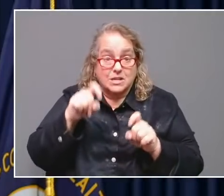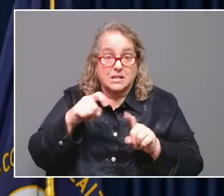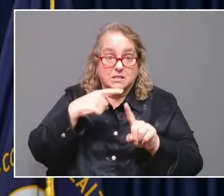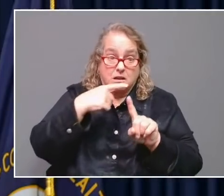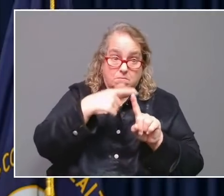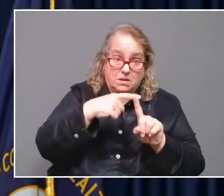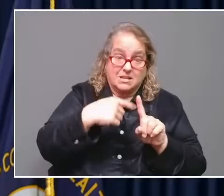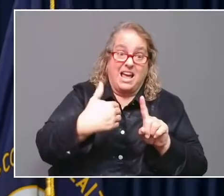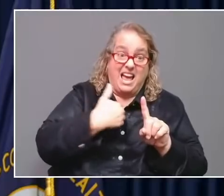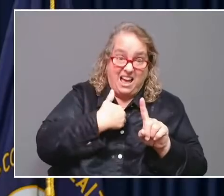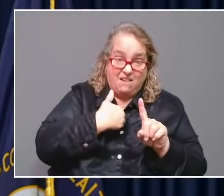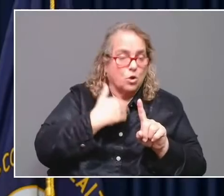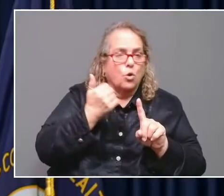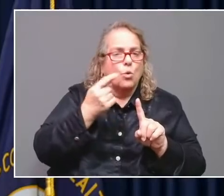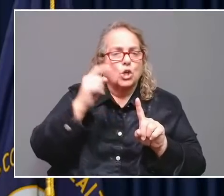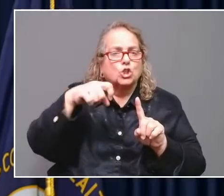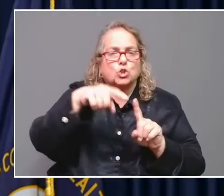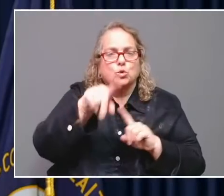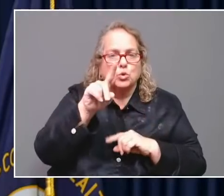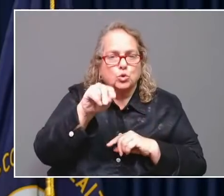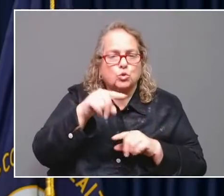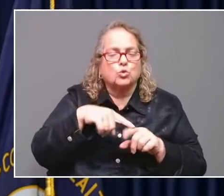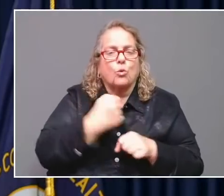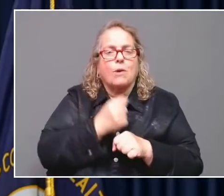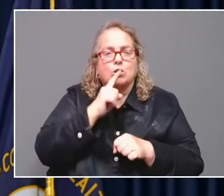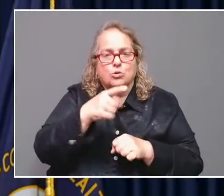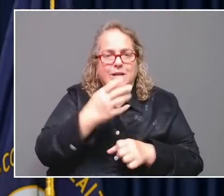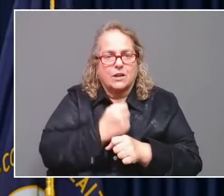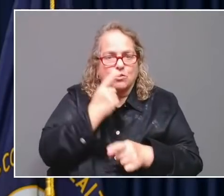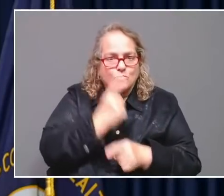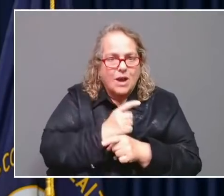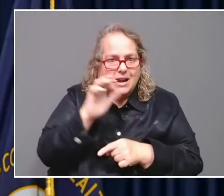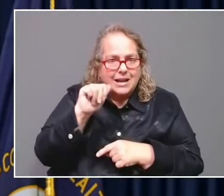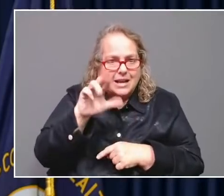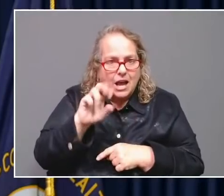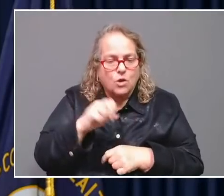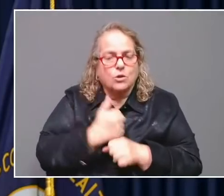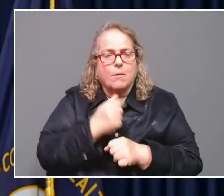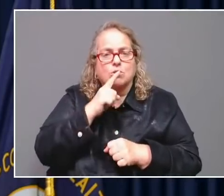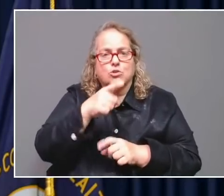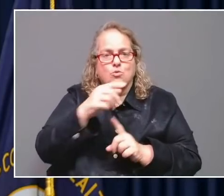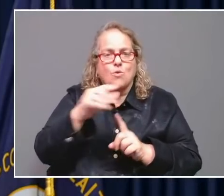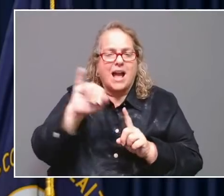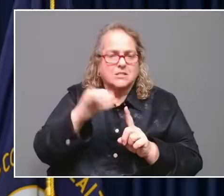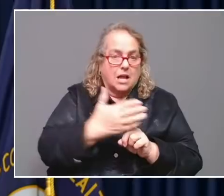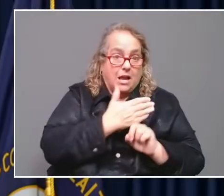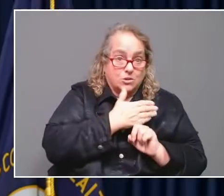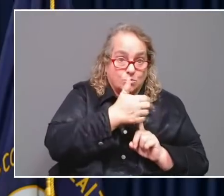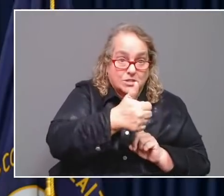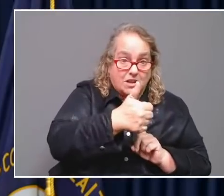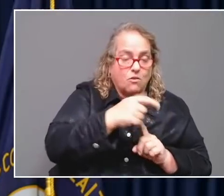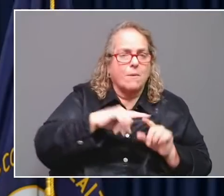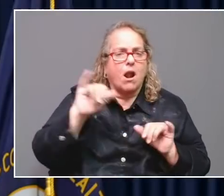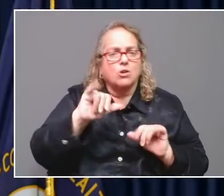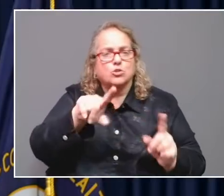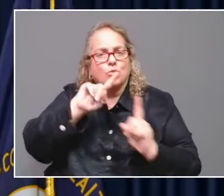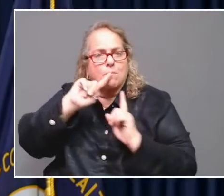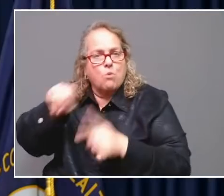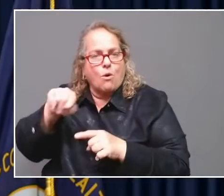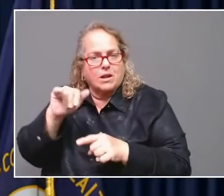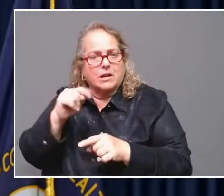should take to make sure you're getting the care you need, to make sure you're isolating, but also that it's being reported in the right